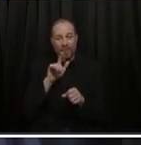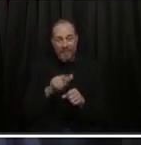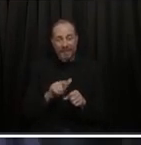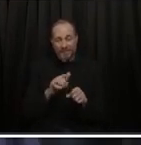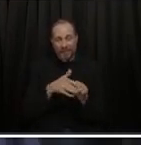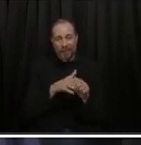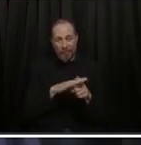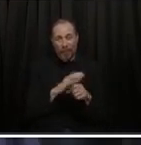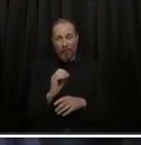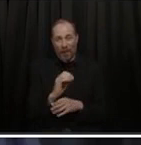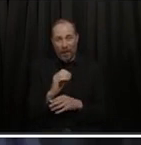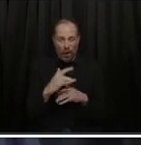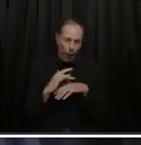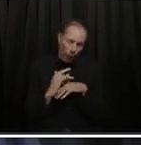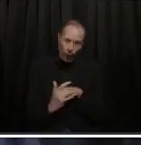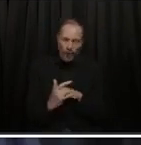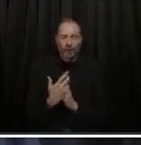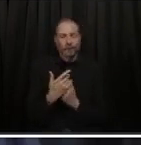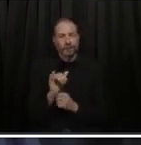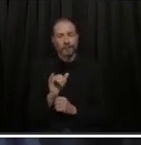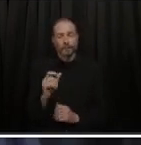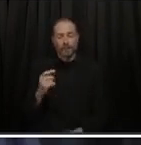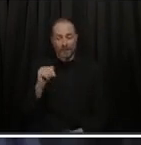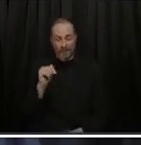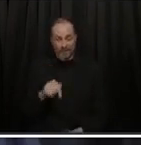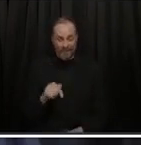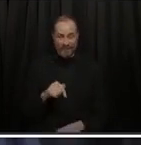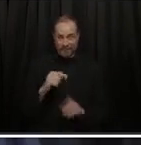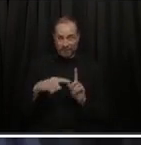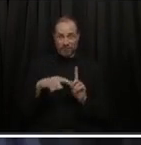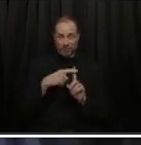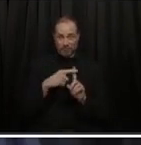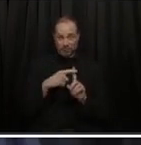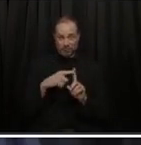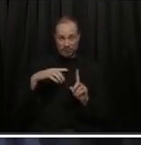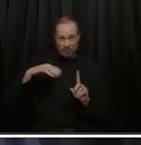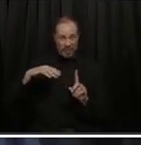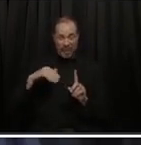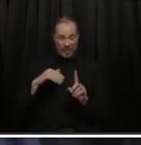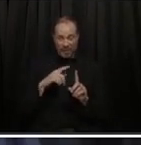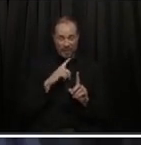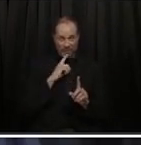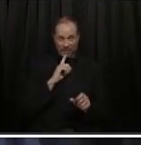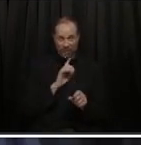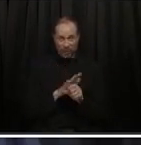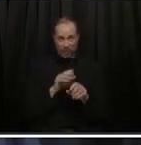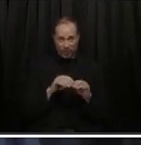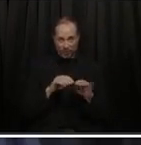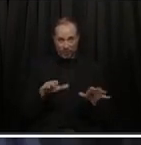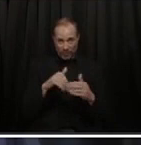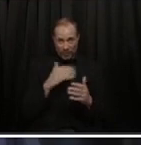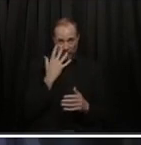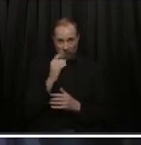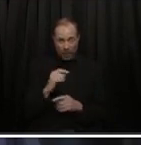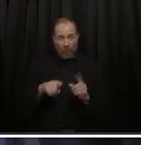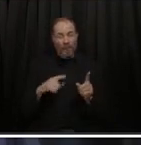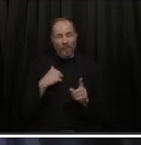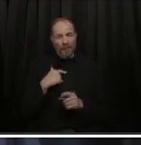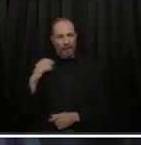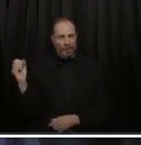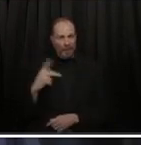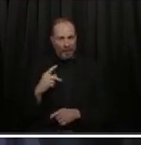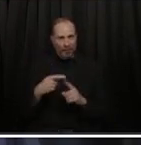early. Again, this particular case is not community transmission in Colorado. It is a returning traveler from Southern